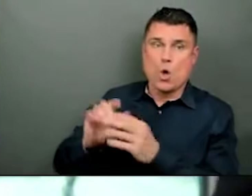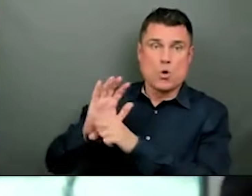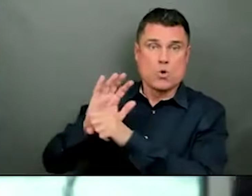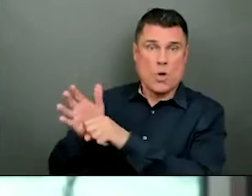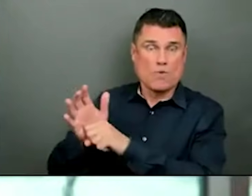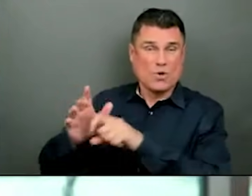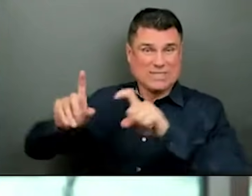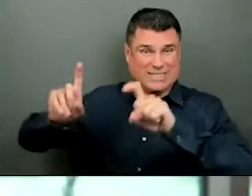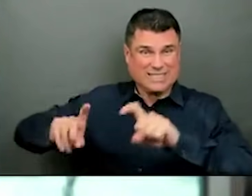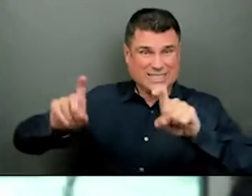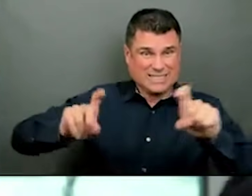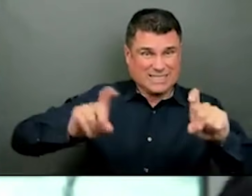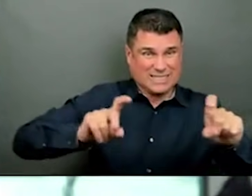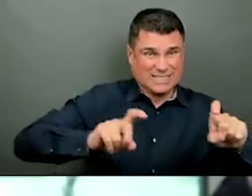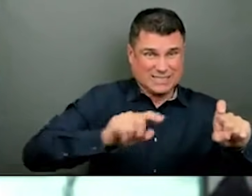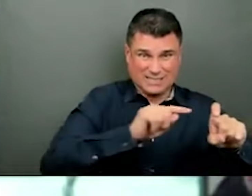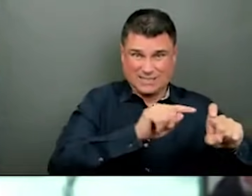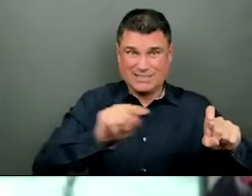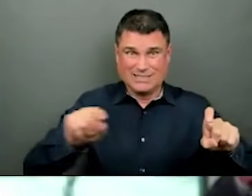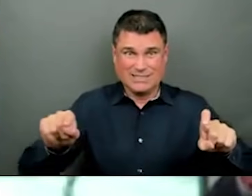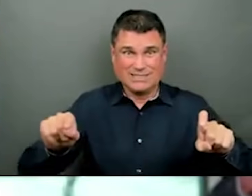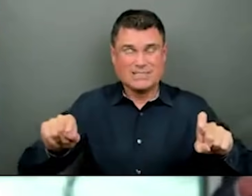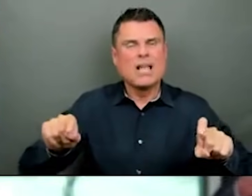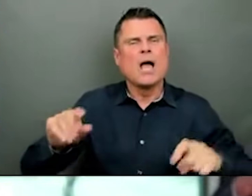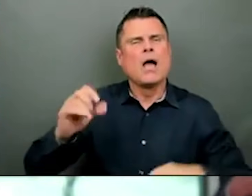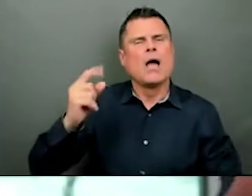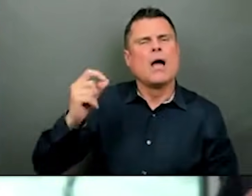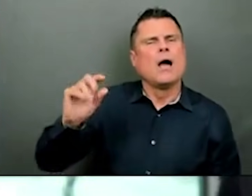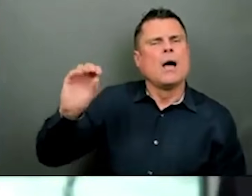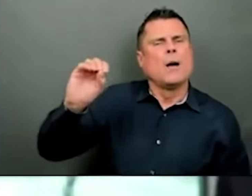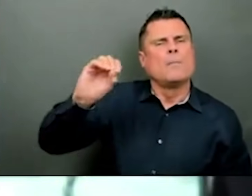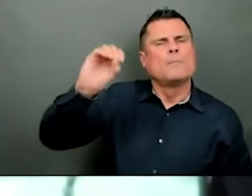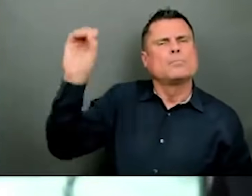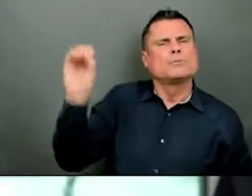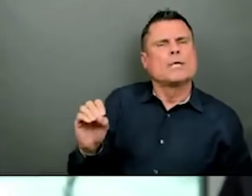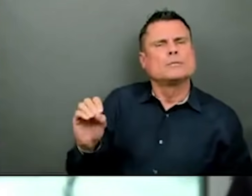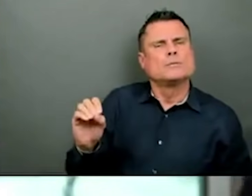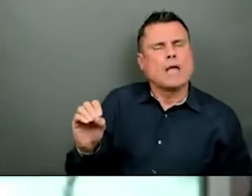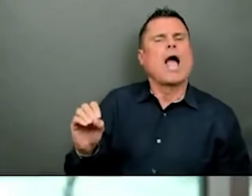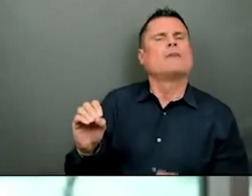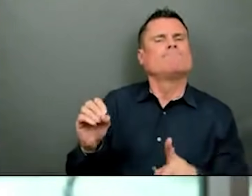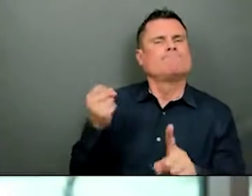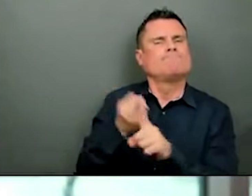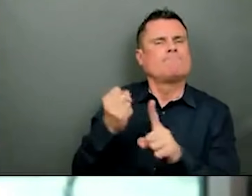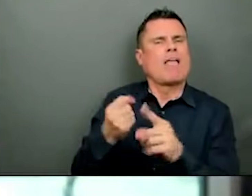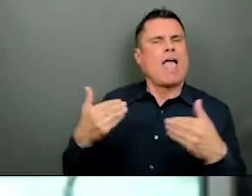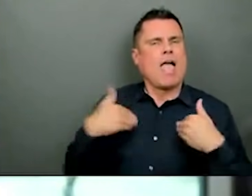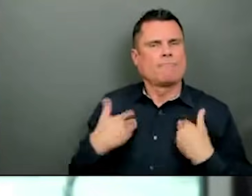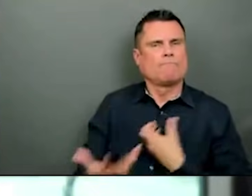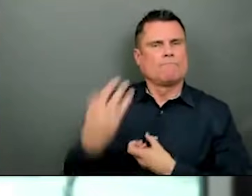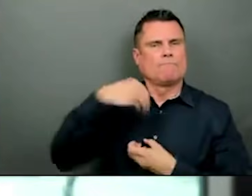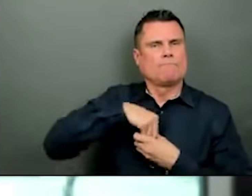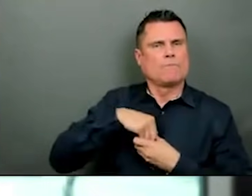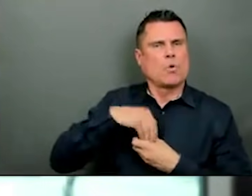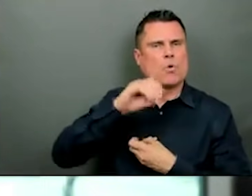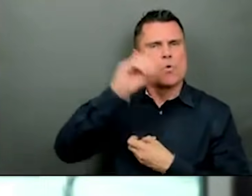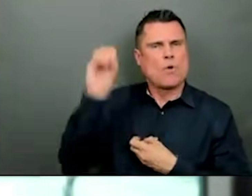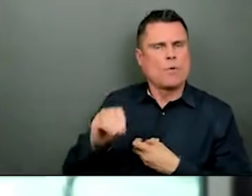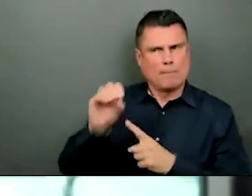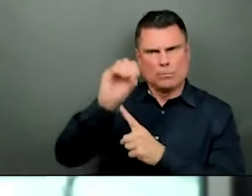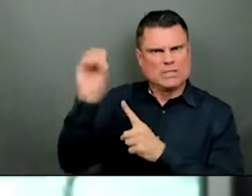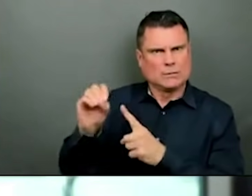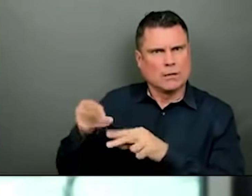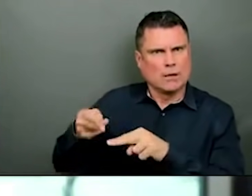to expand testing? I'm not sure where we would expand testing, and we do have quite a lot of testing being